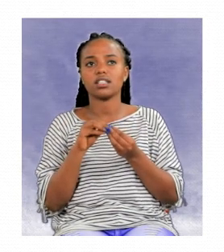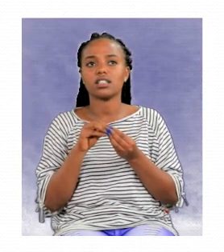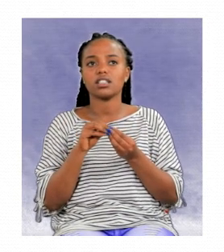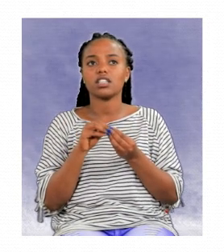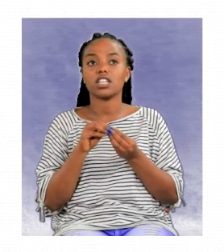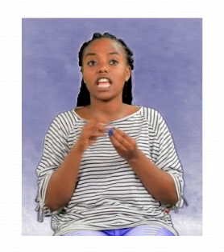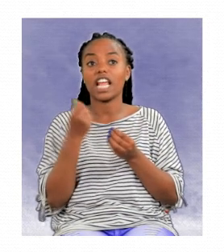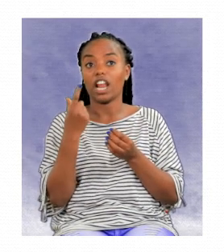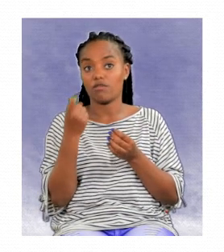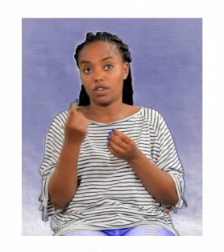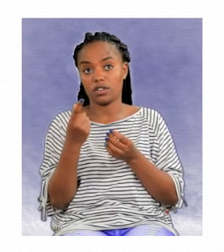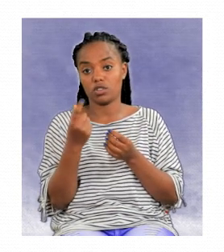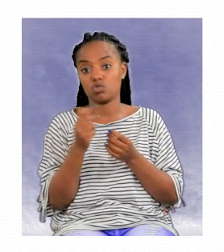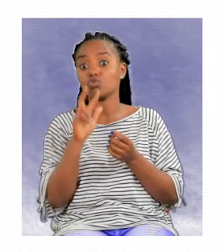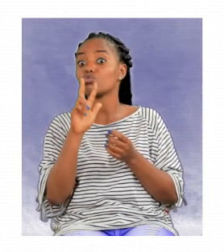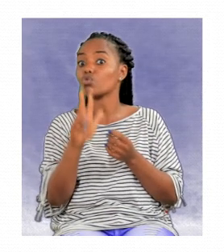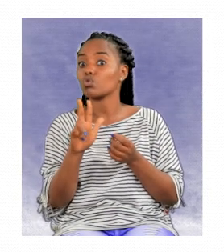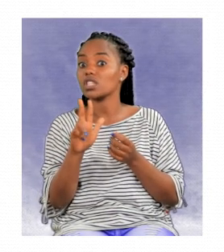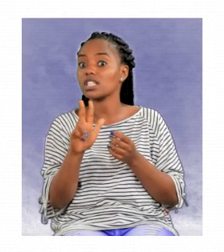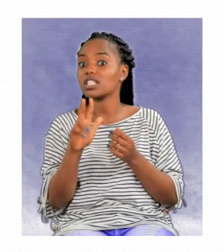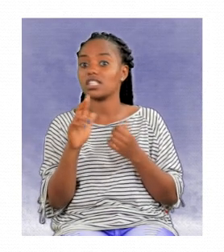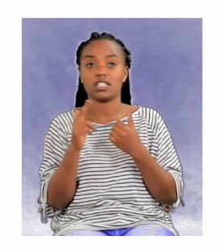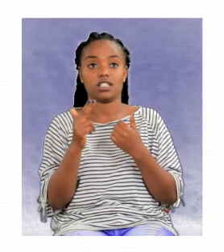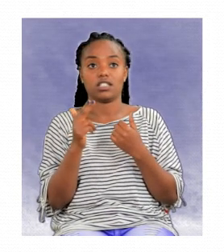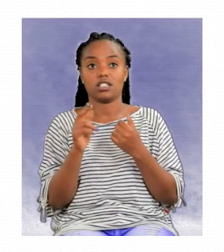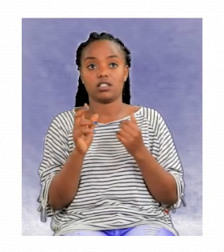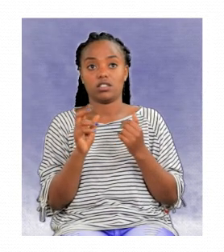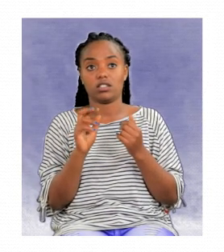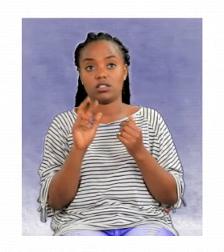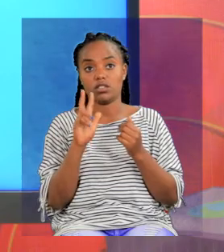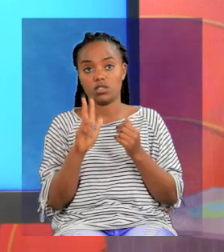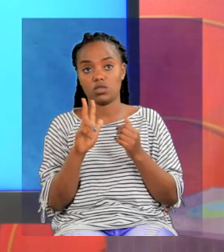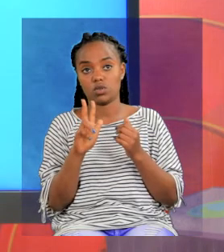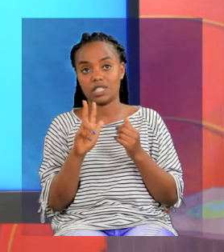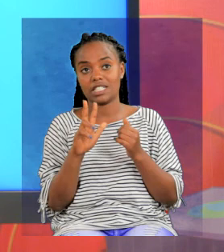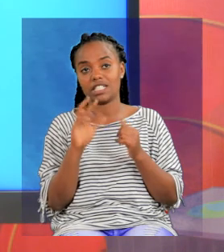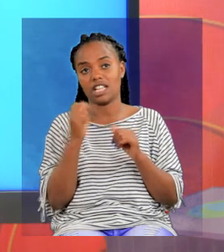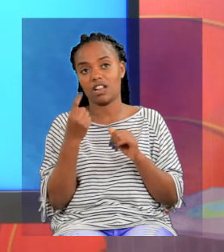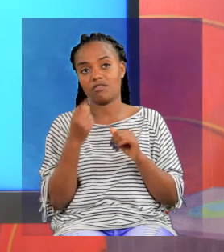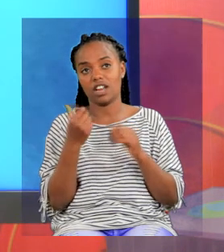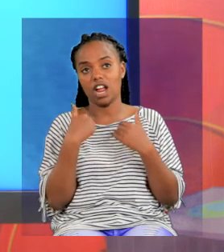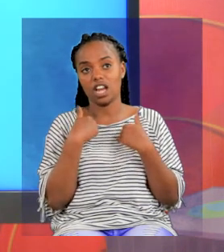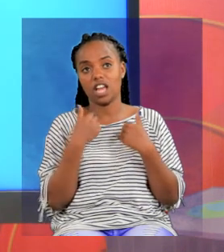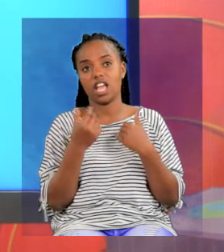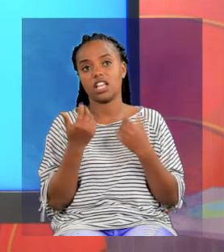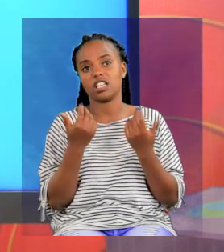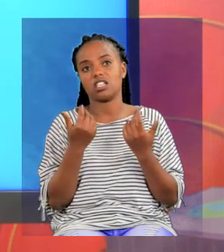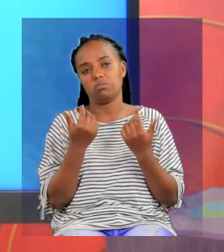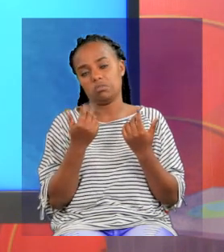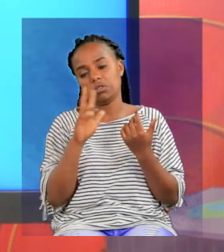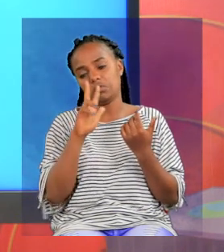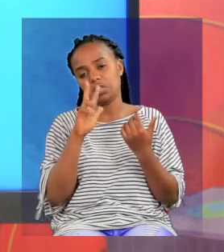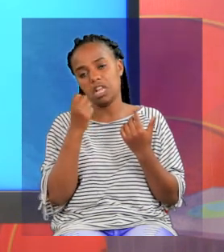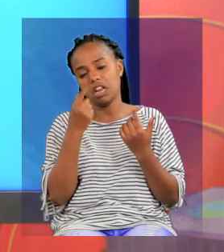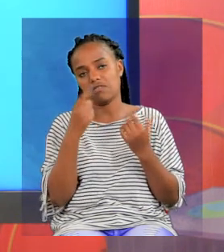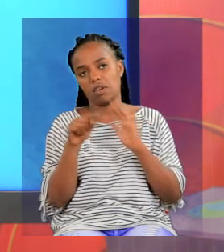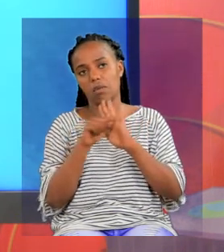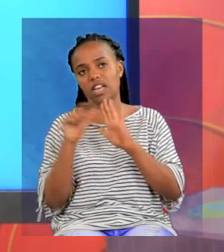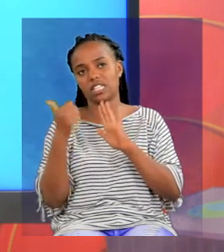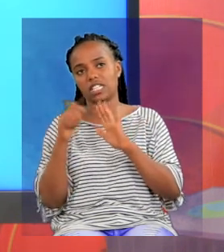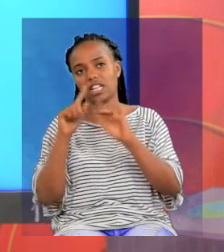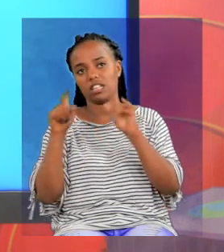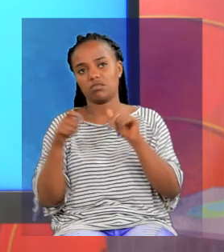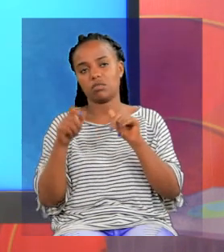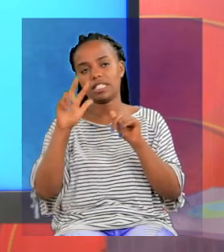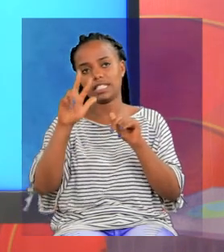plus 11, 11 is how far is it? 11 minus 10 squared, how much times? We have 3. So